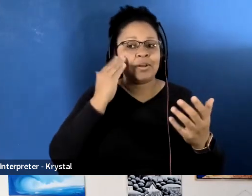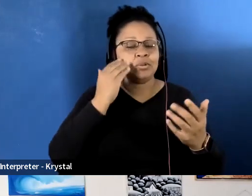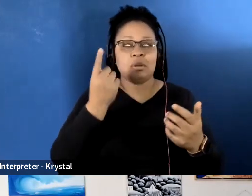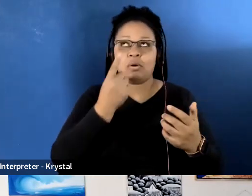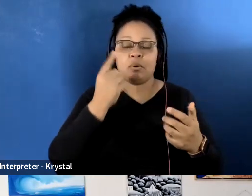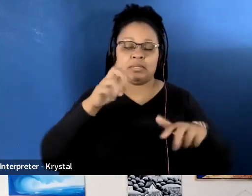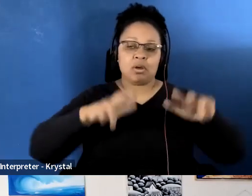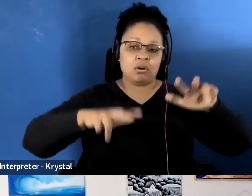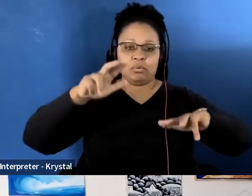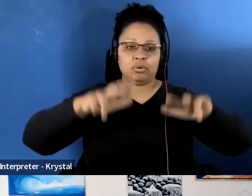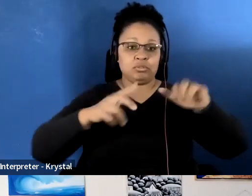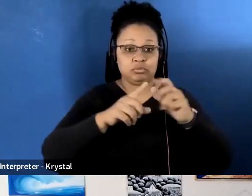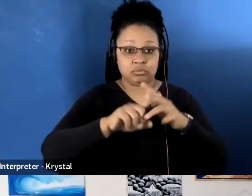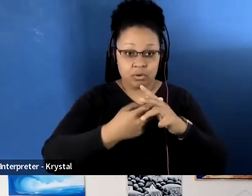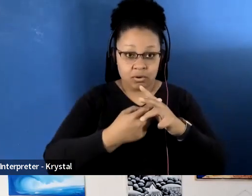that first,